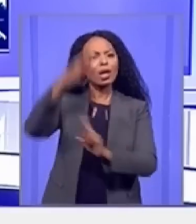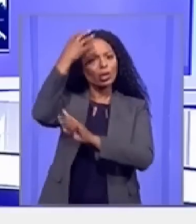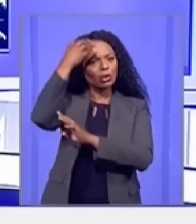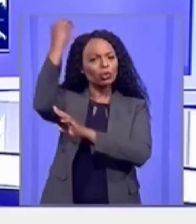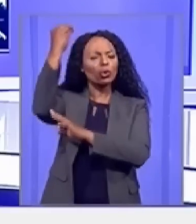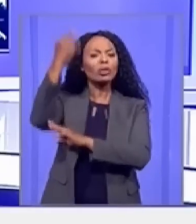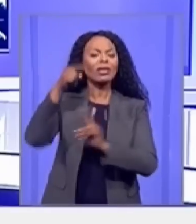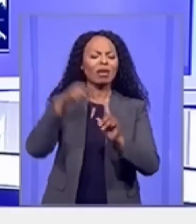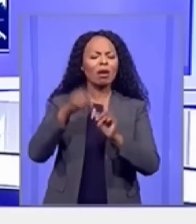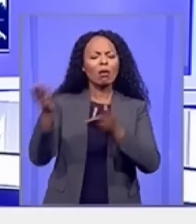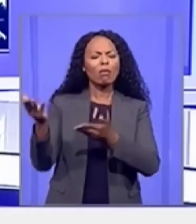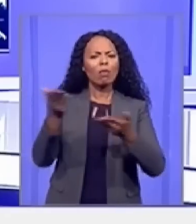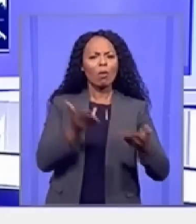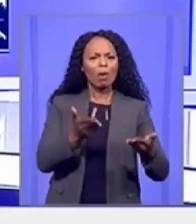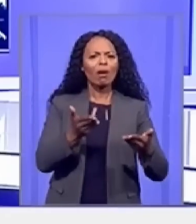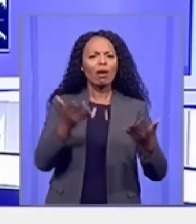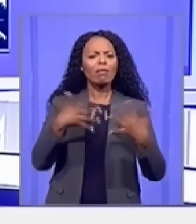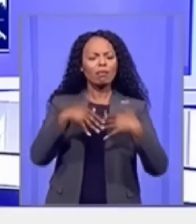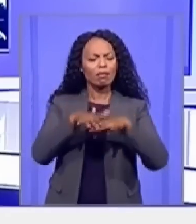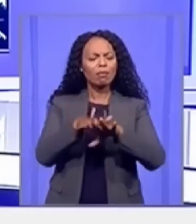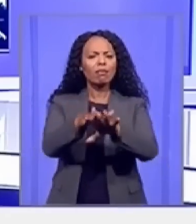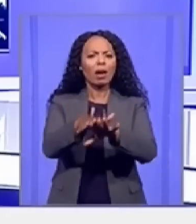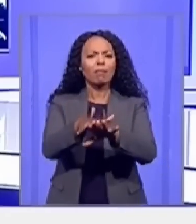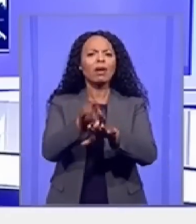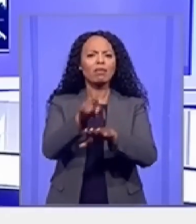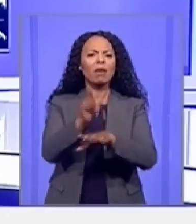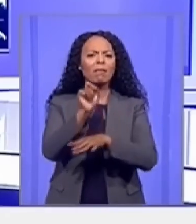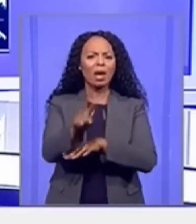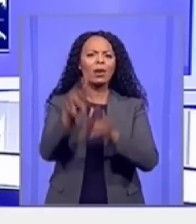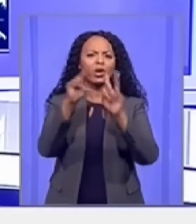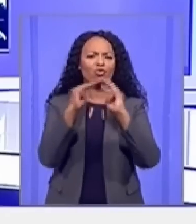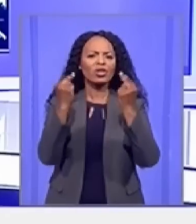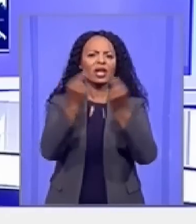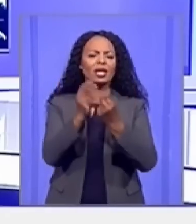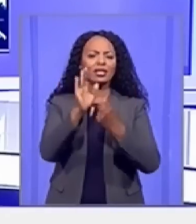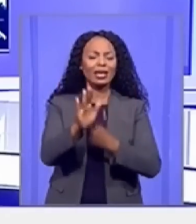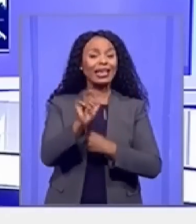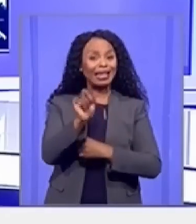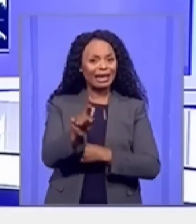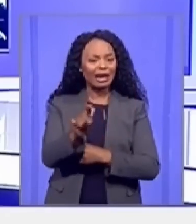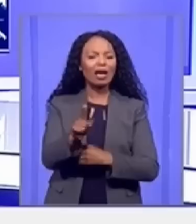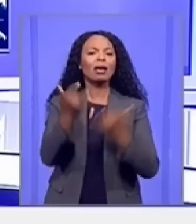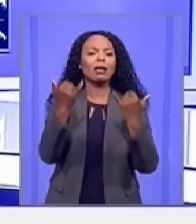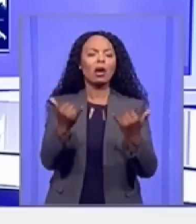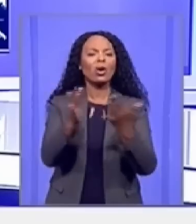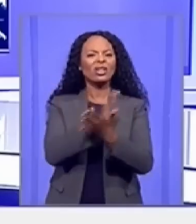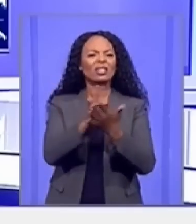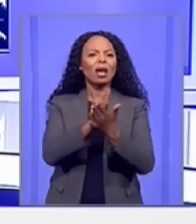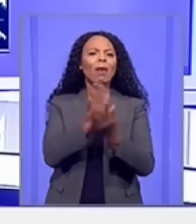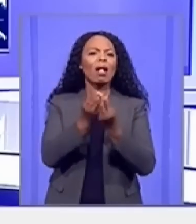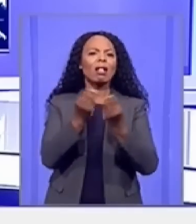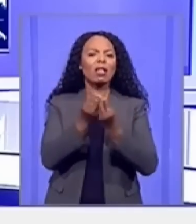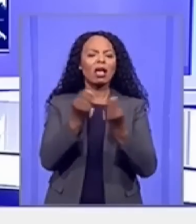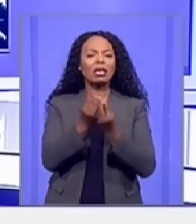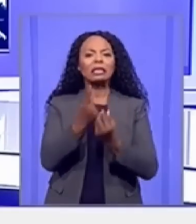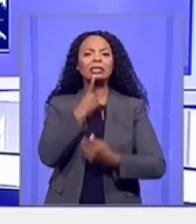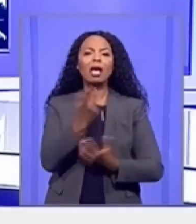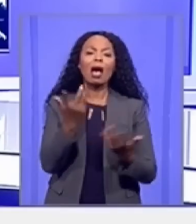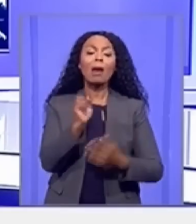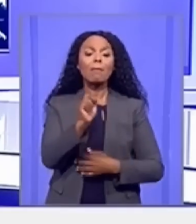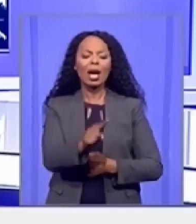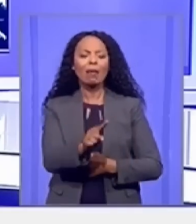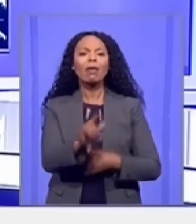a di etsa setjhaba se le seng ka hona ho ne ho lokela hore ho be le dintho tse itseng botho ke nngwe ya